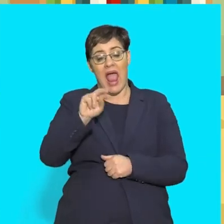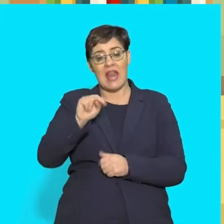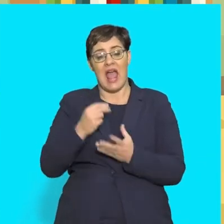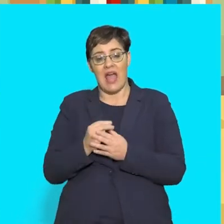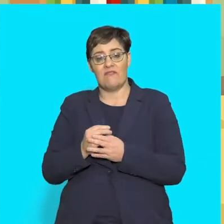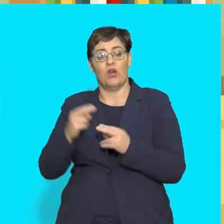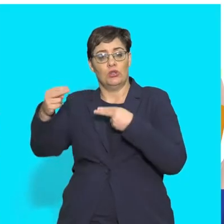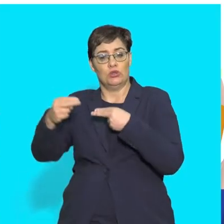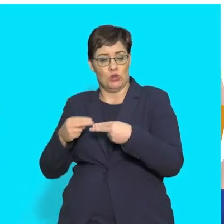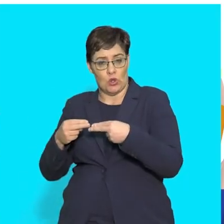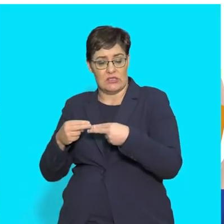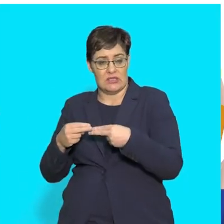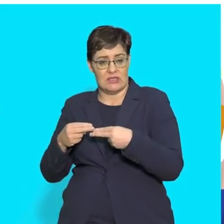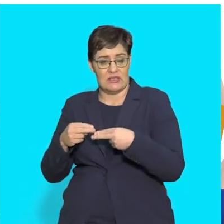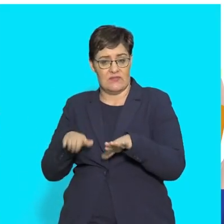feet?